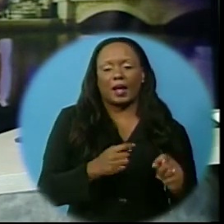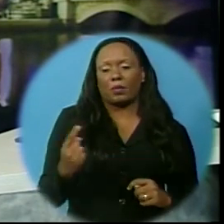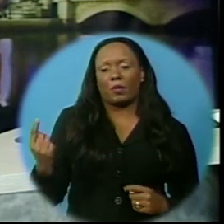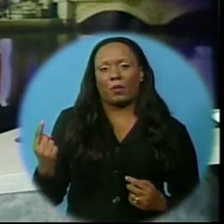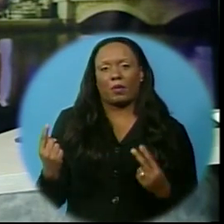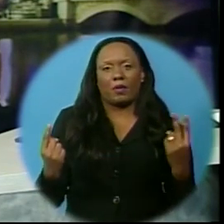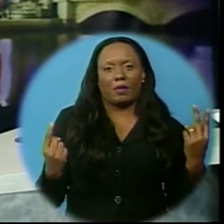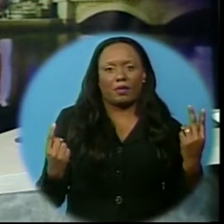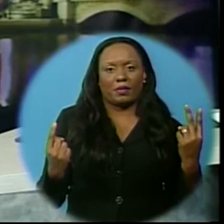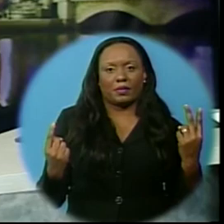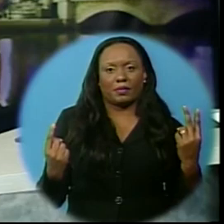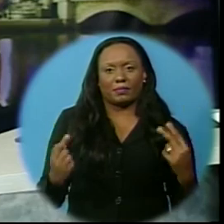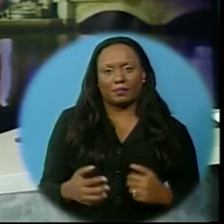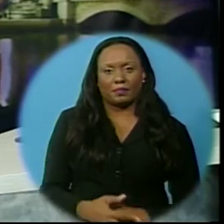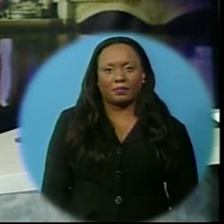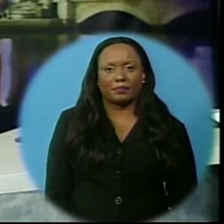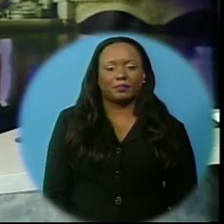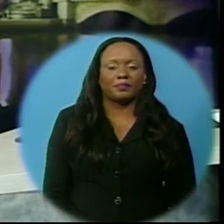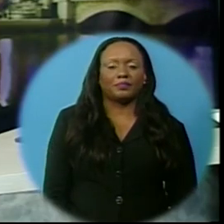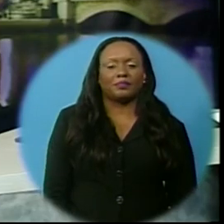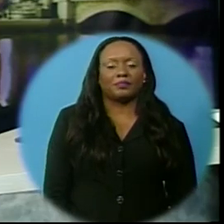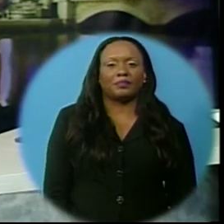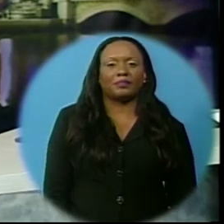Messiah of Trinidad and Tobago, two games to one. back. you.